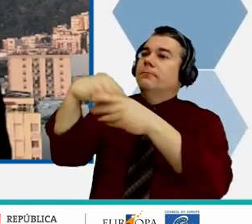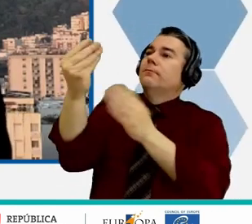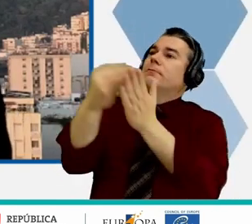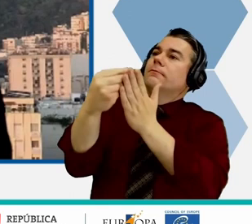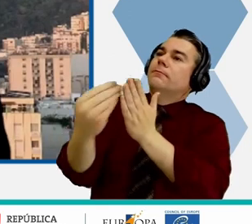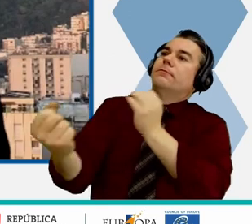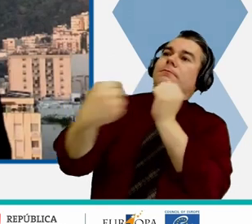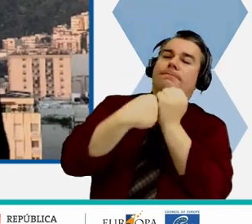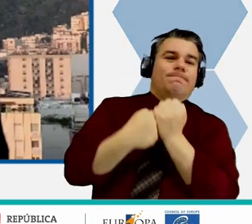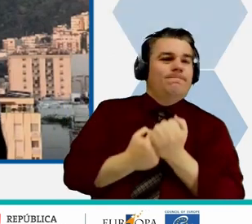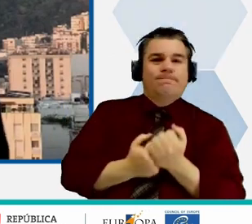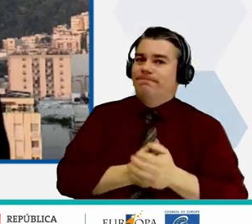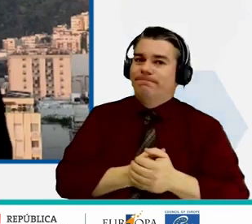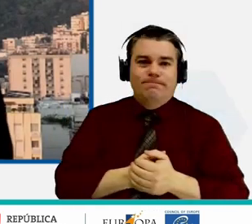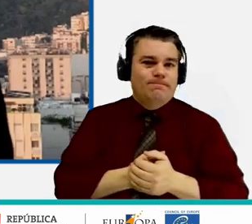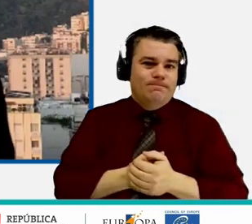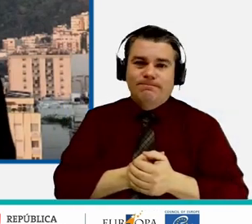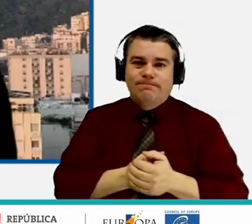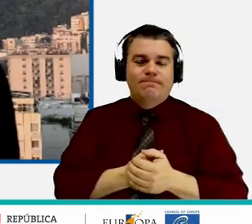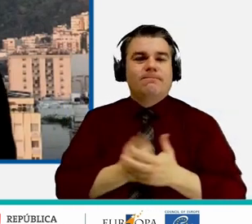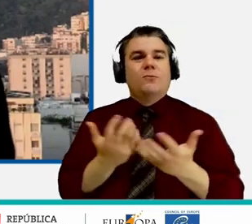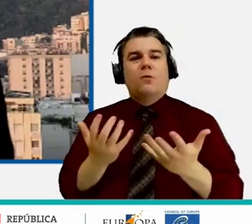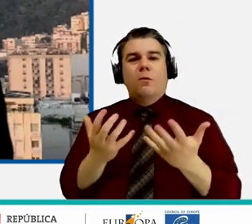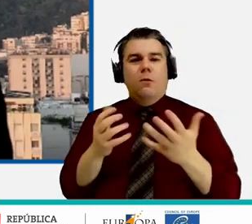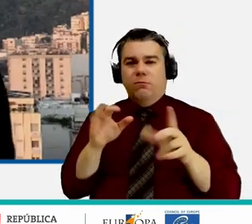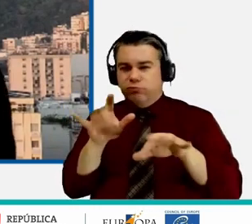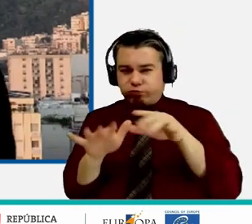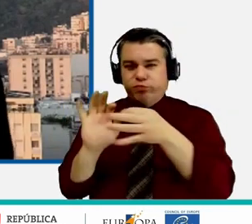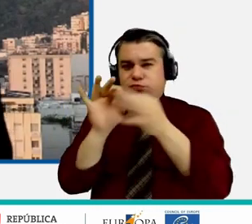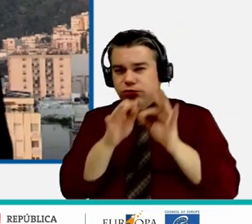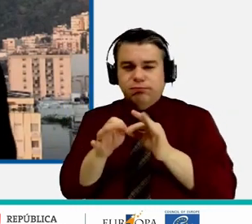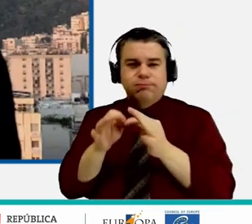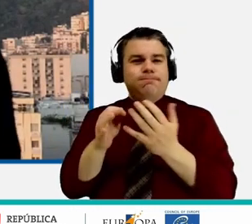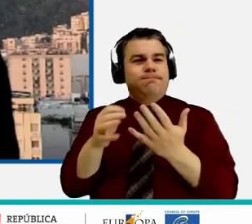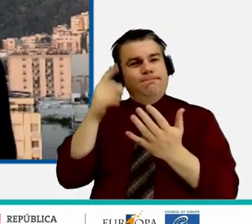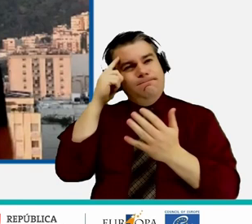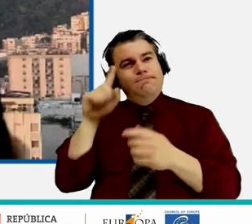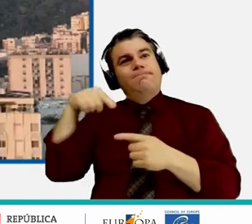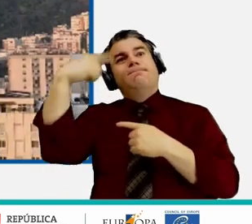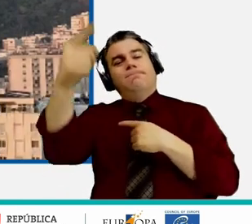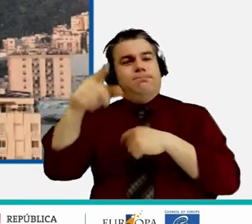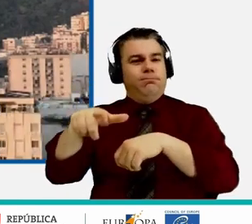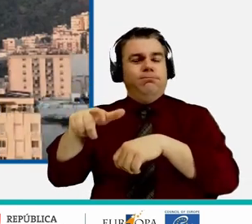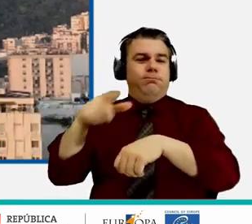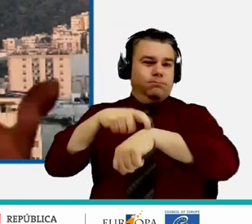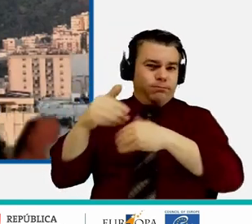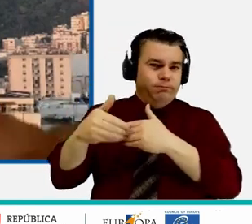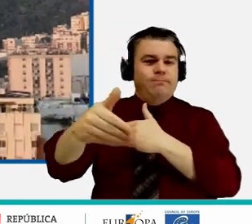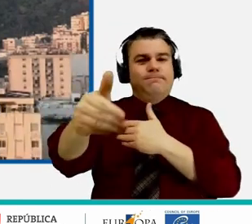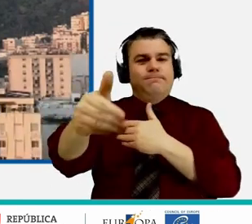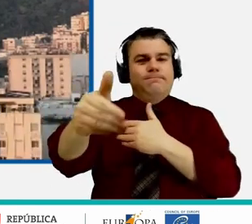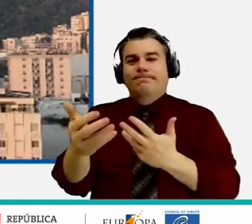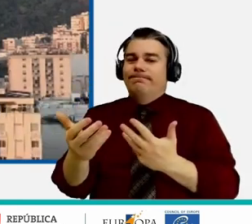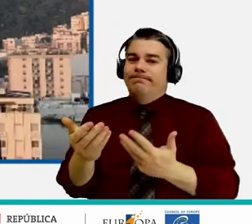many municipalities lack of the technical capacity to prepare long-term infrastructure projects and even have those plans.